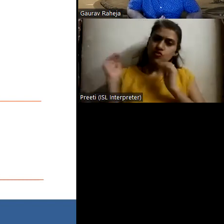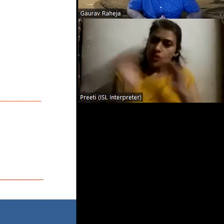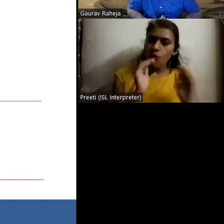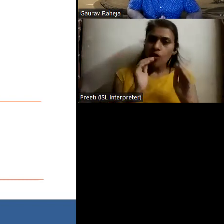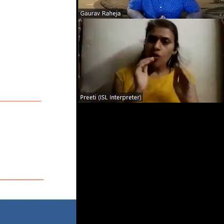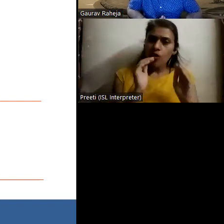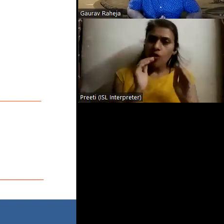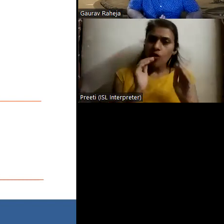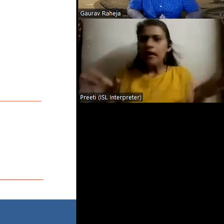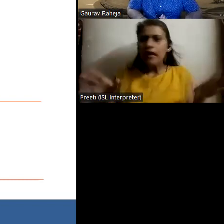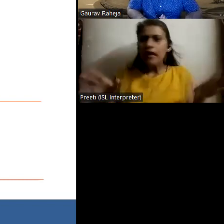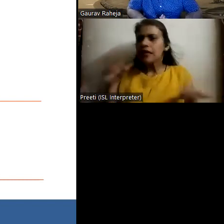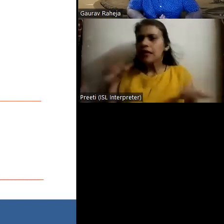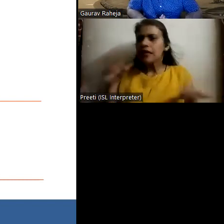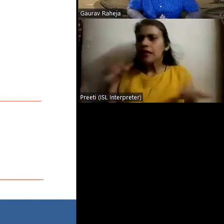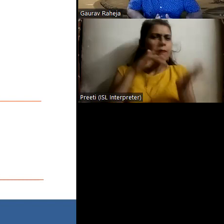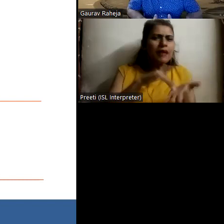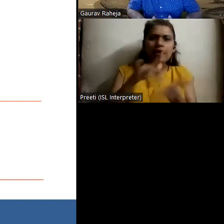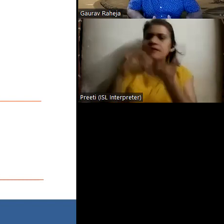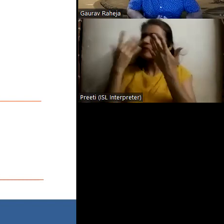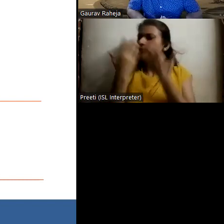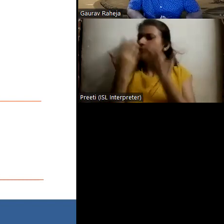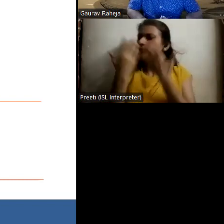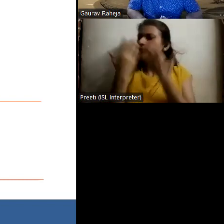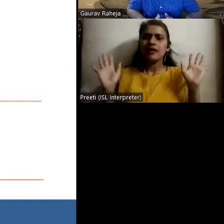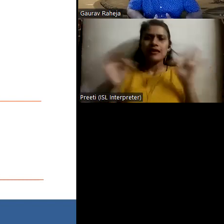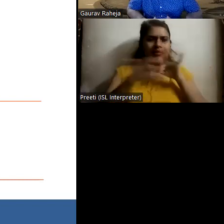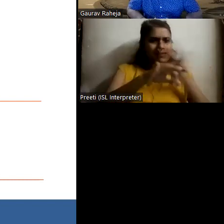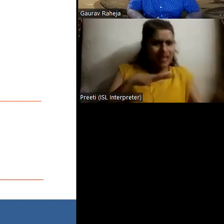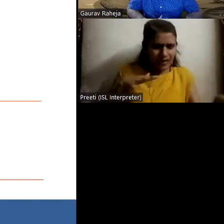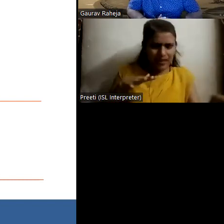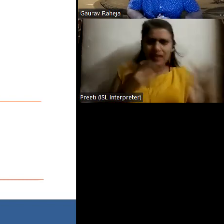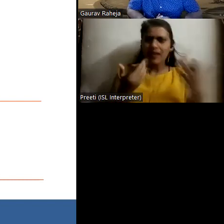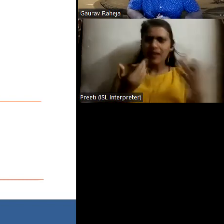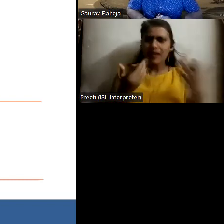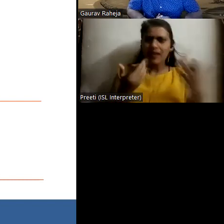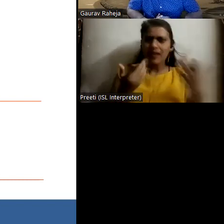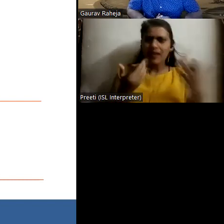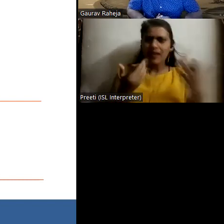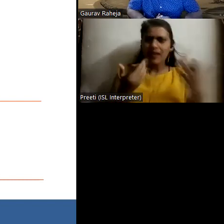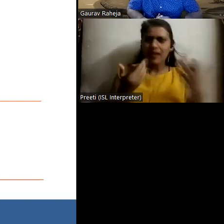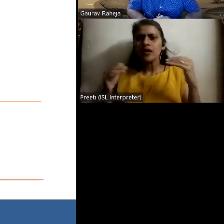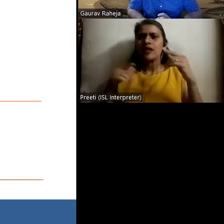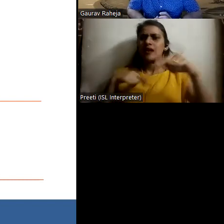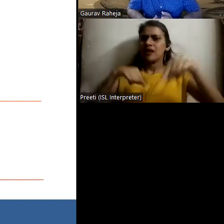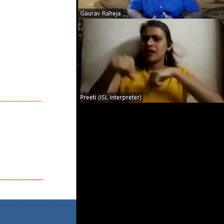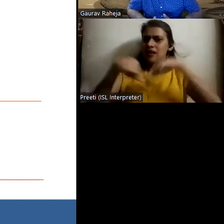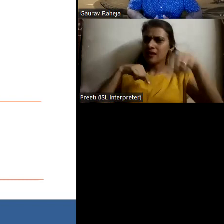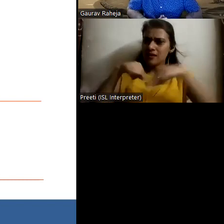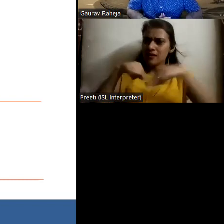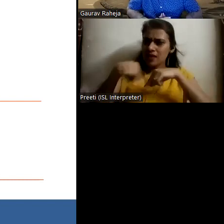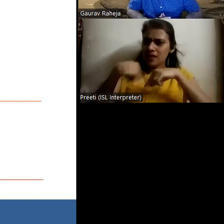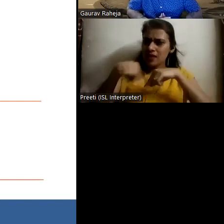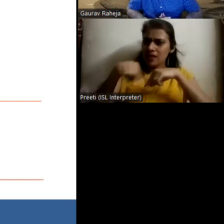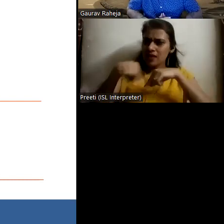every moment, wherever you are in the city, in this house, in the transportation, in